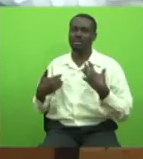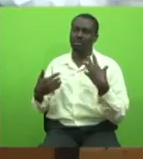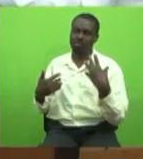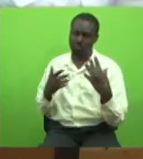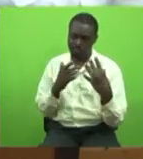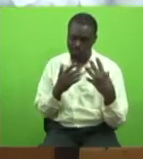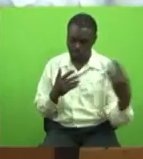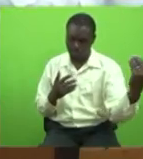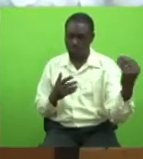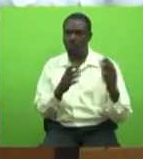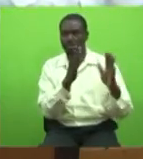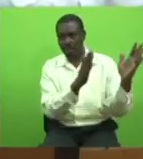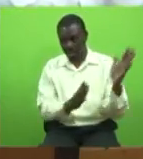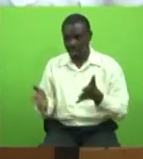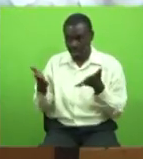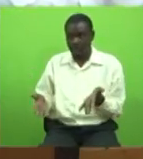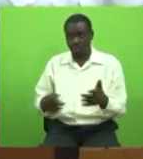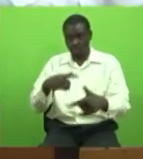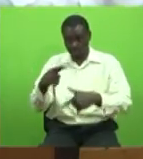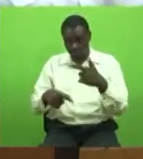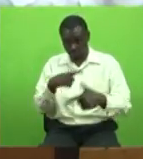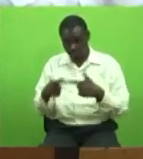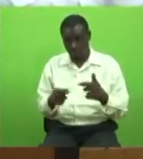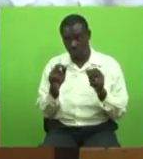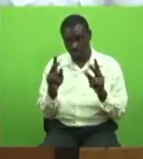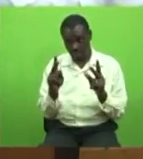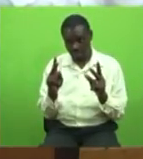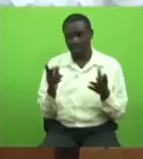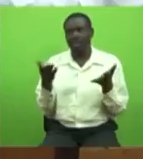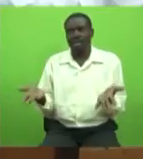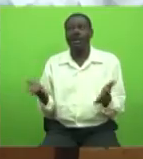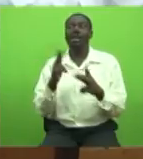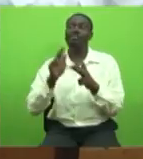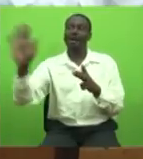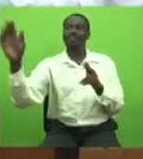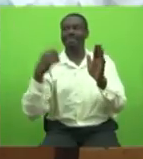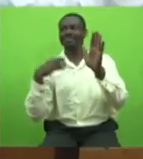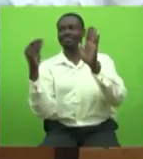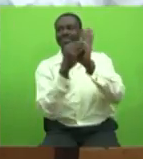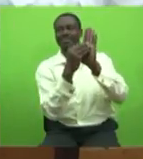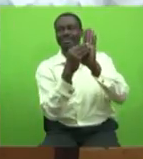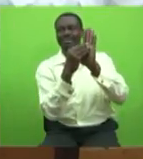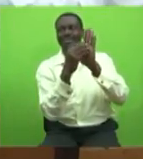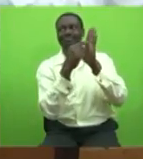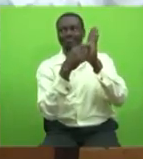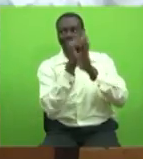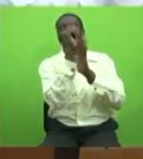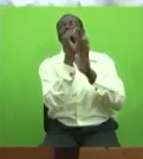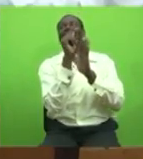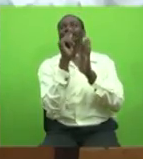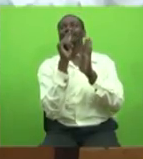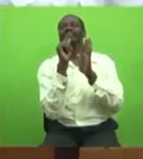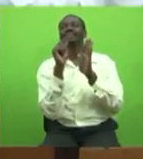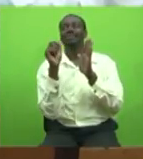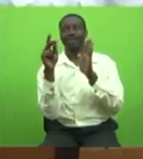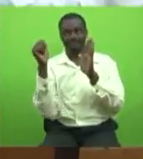So you write your name here. You'll tick yes where you. This is on a medical examination,